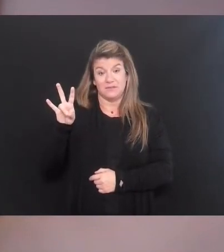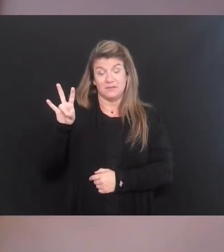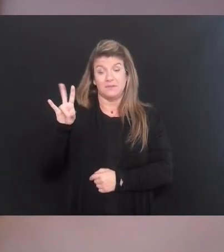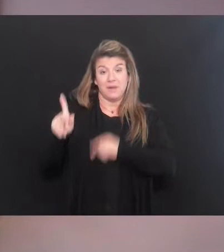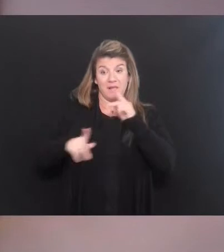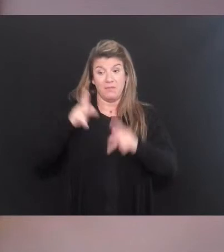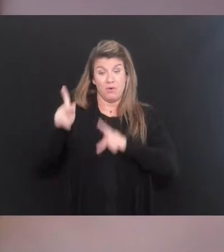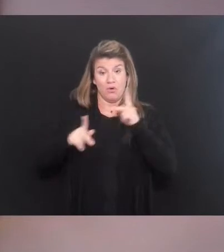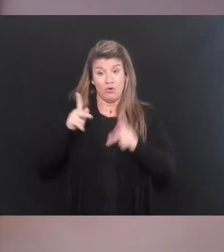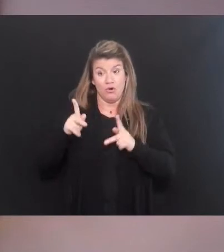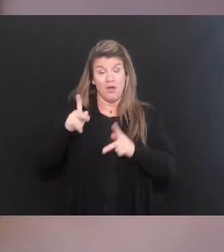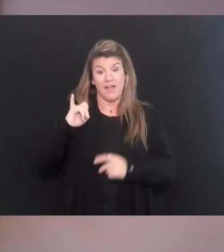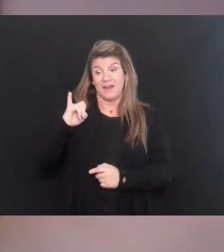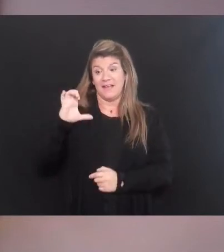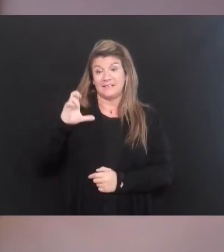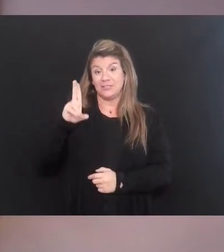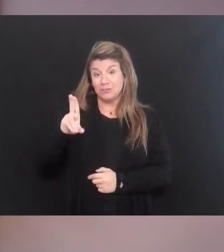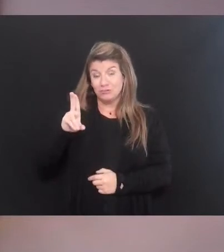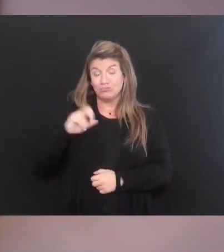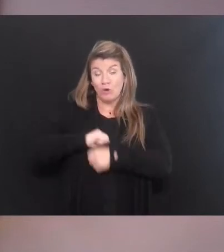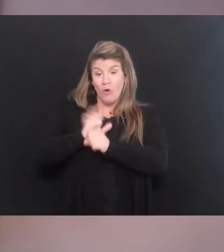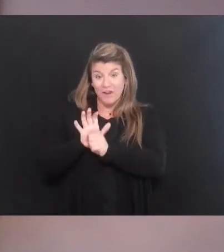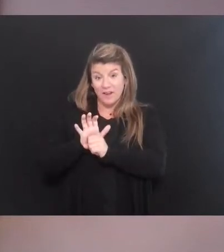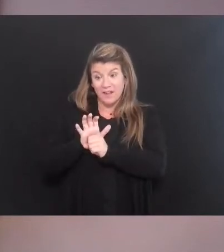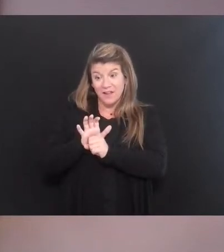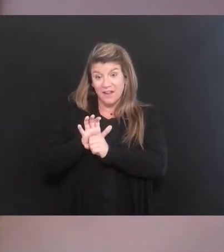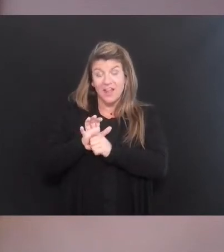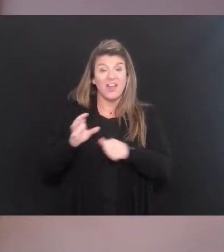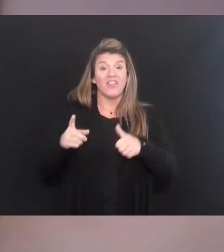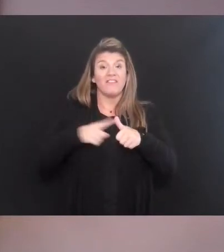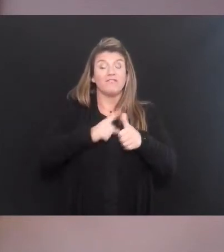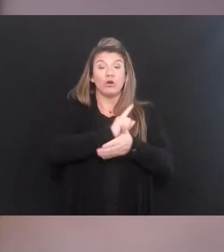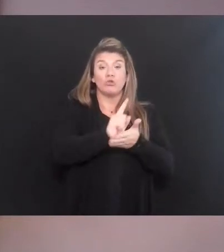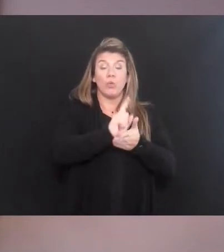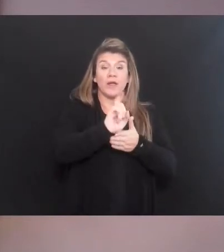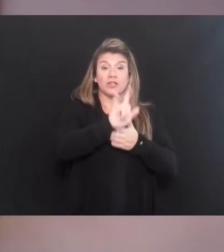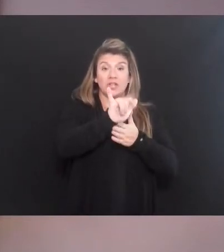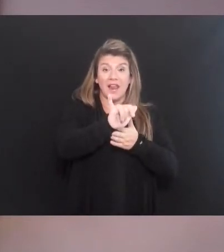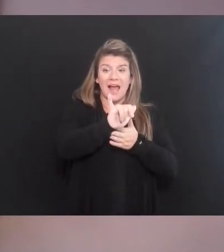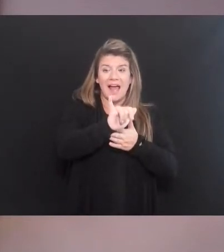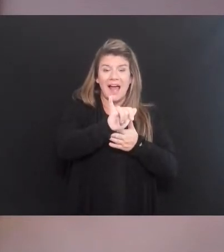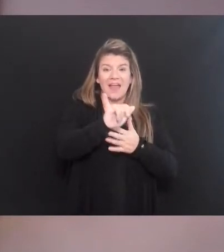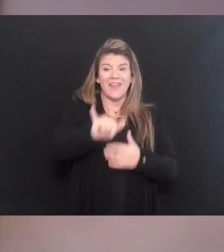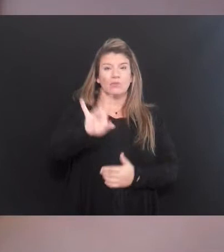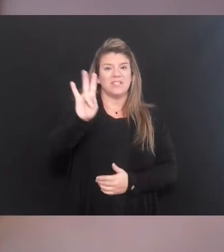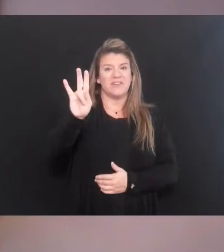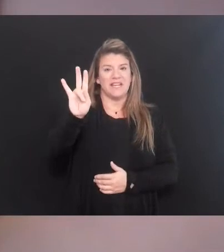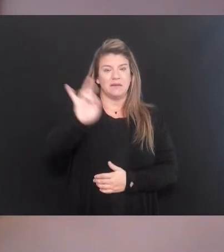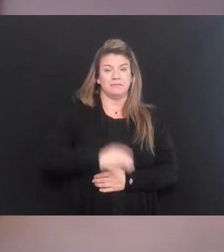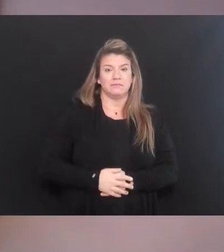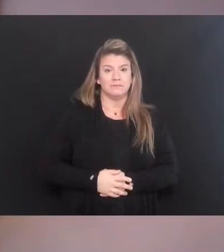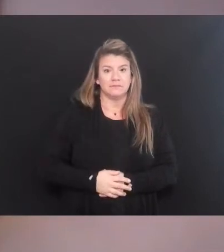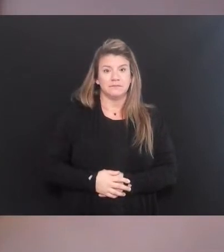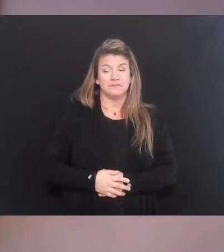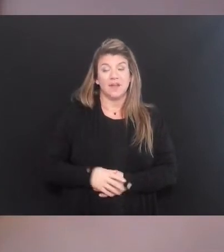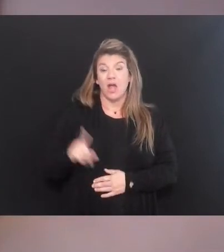Virginians in our ICUs with COVID. The first week of July, that was 17. And we